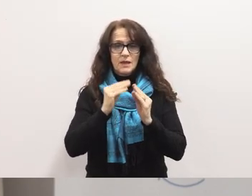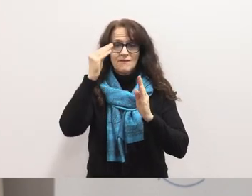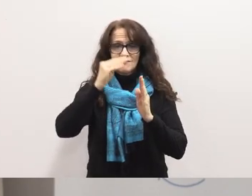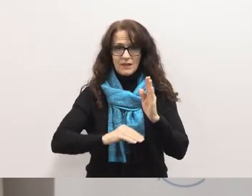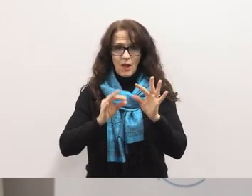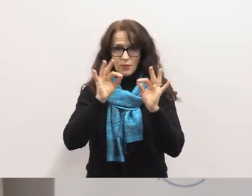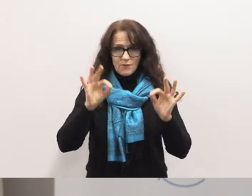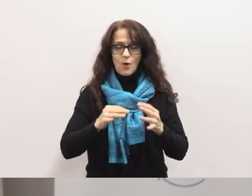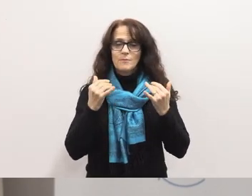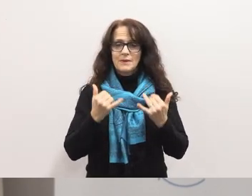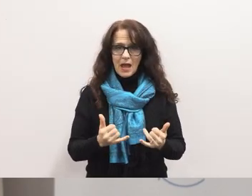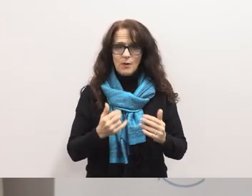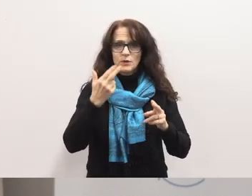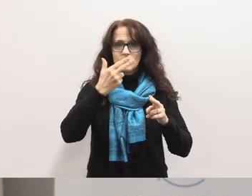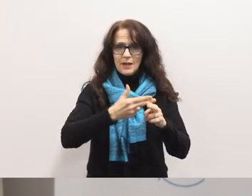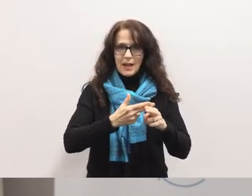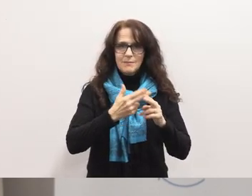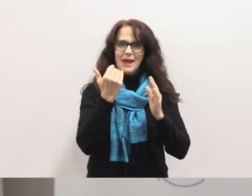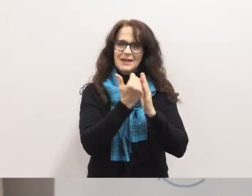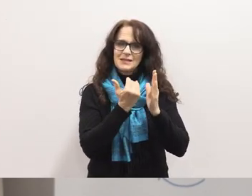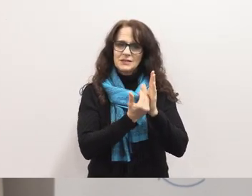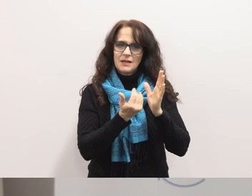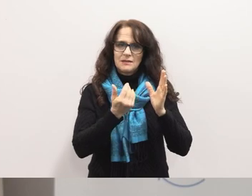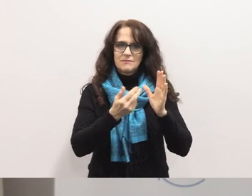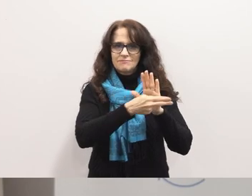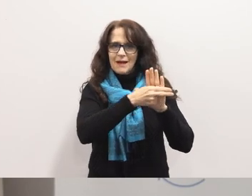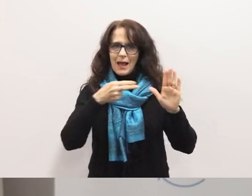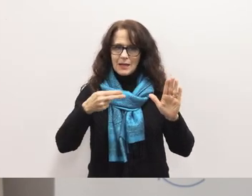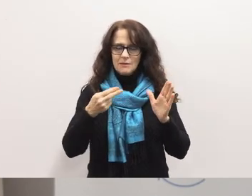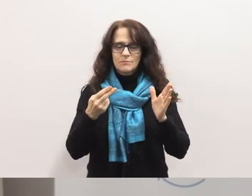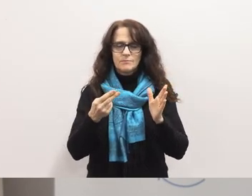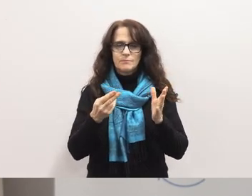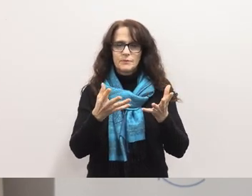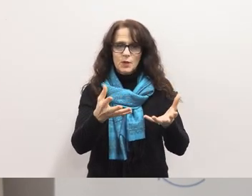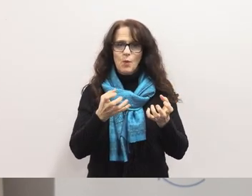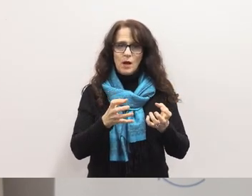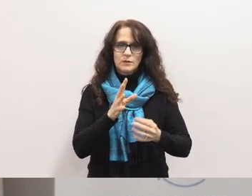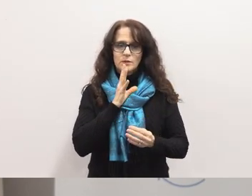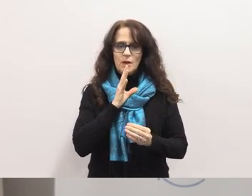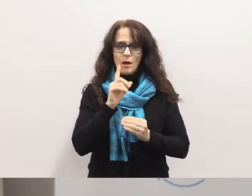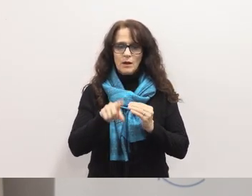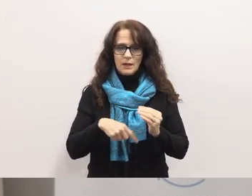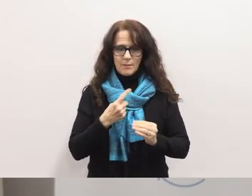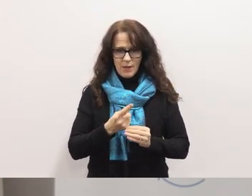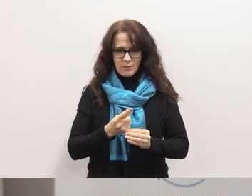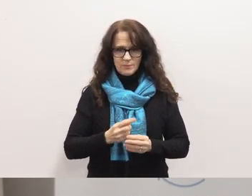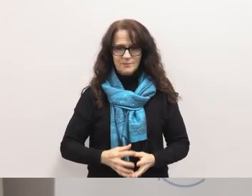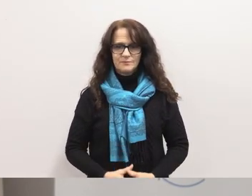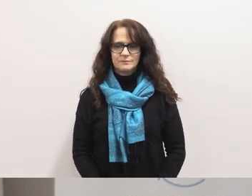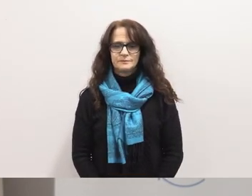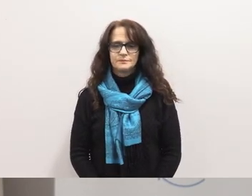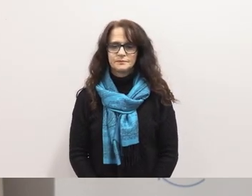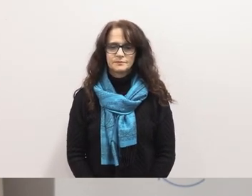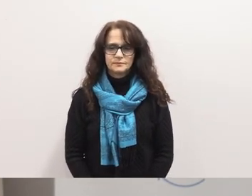your name and the agenda item you wish to address.